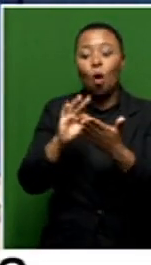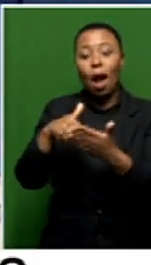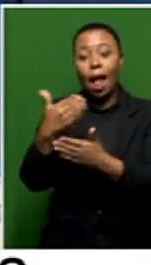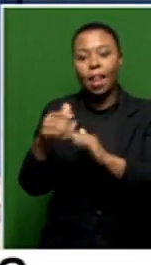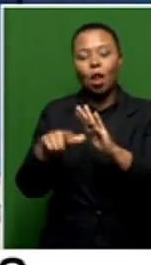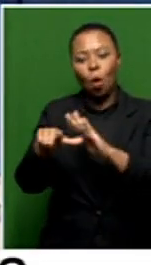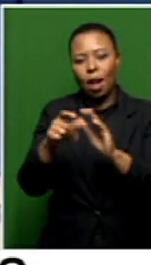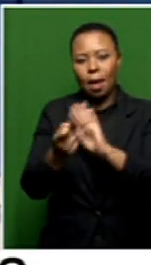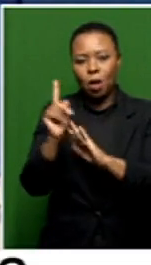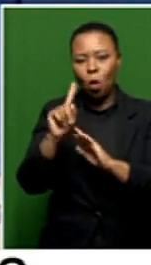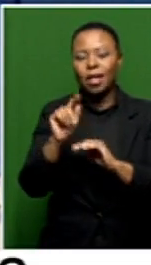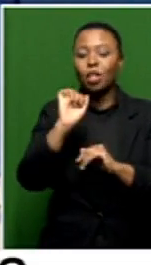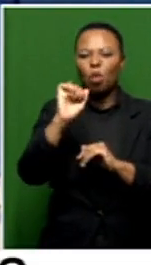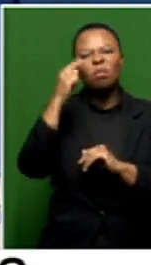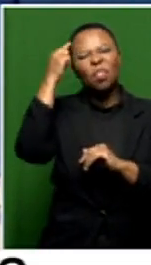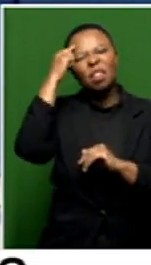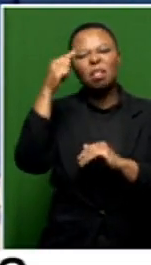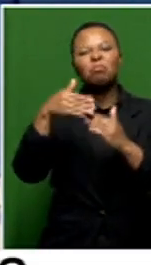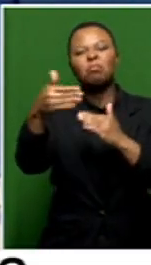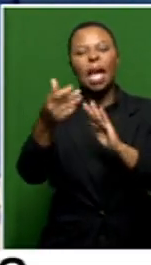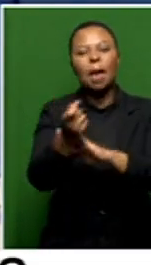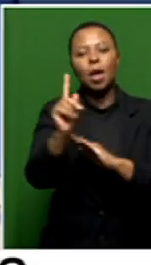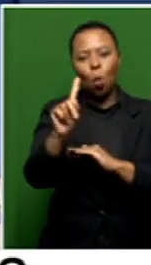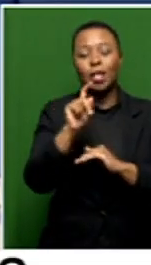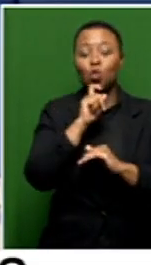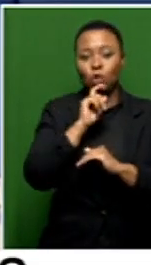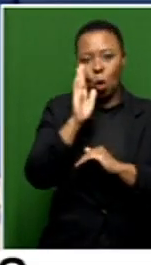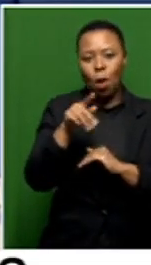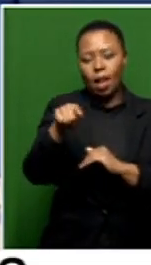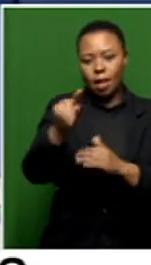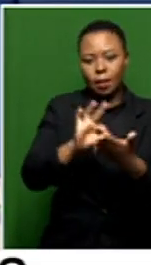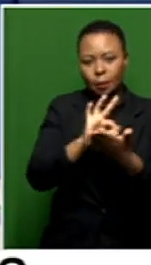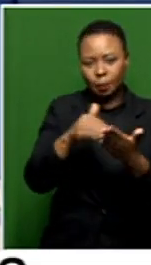about their prediction models that they will be using in these local government elections. This is Morning.